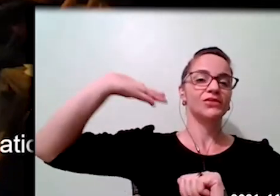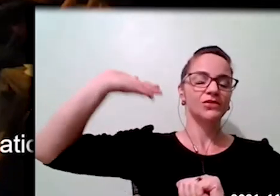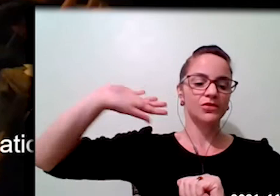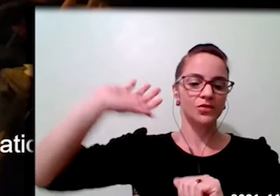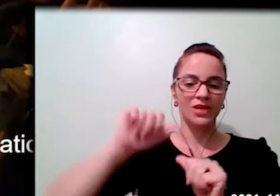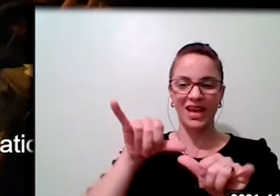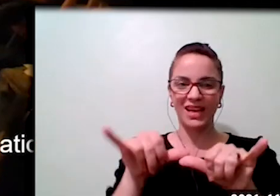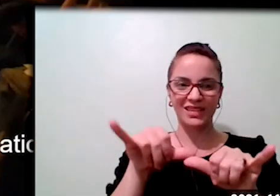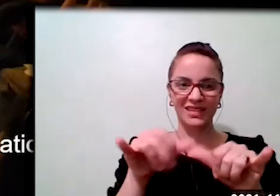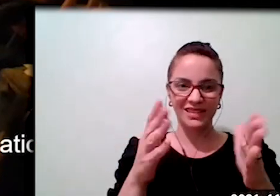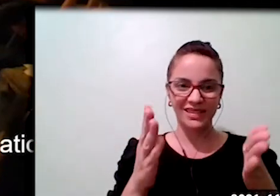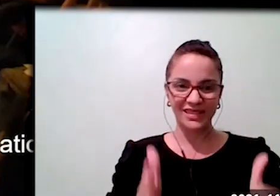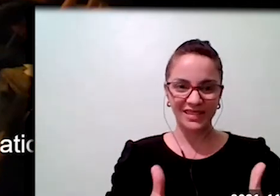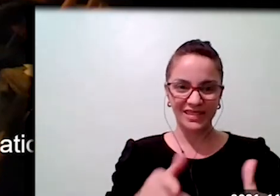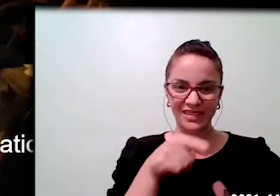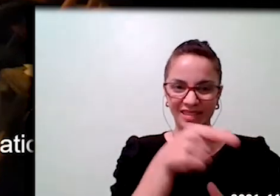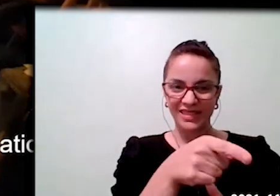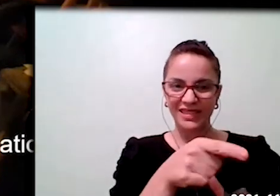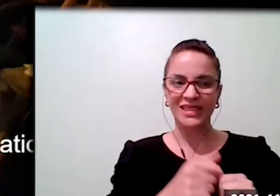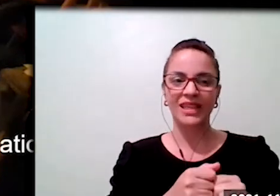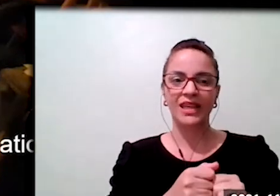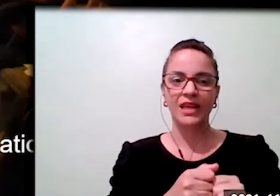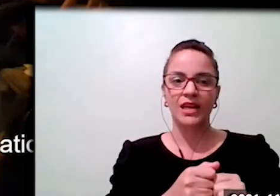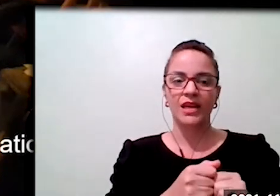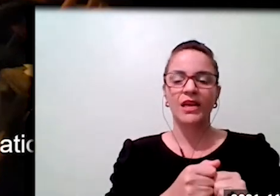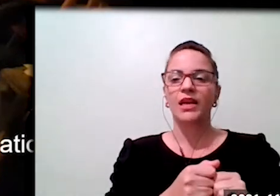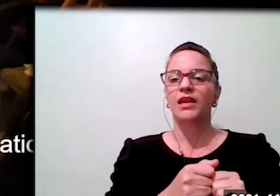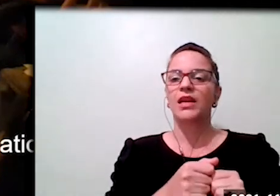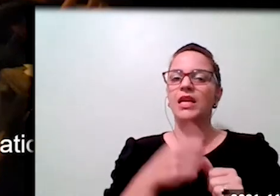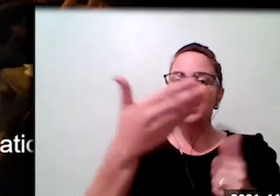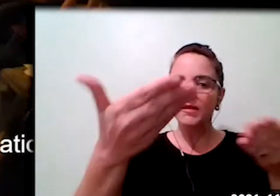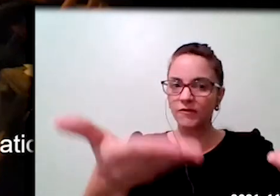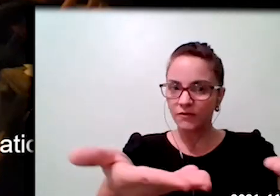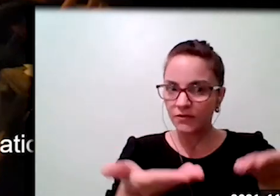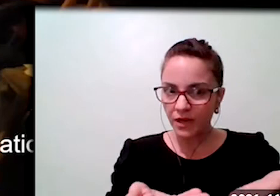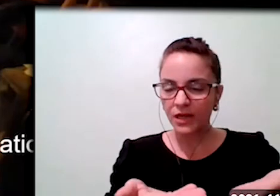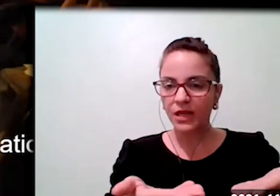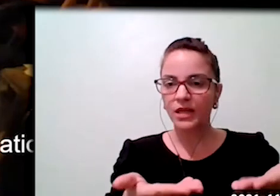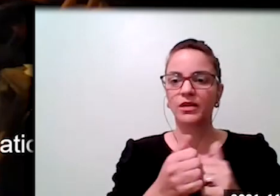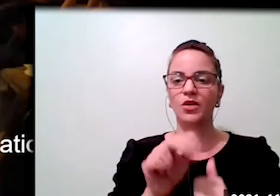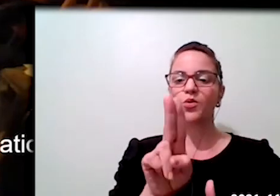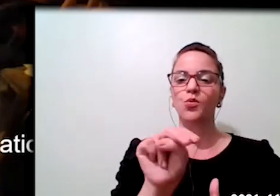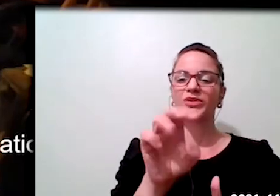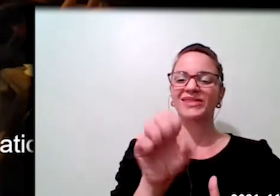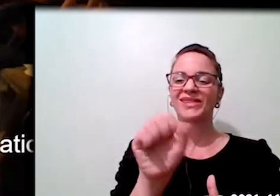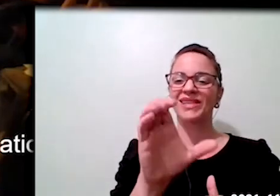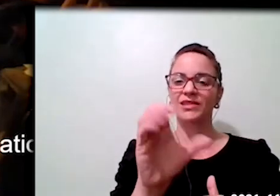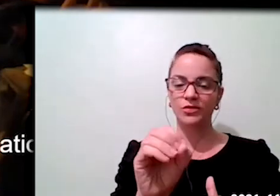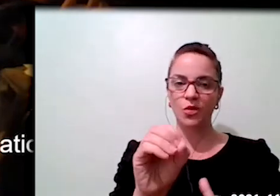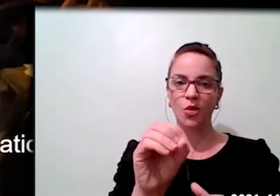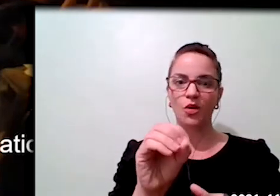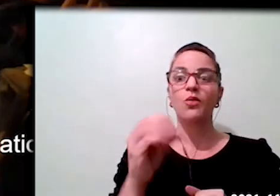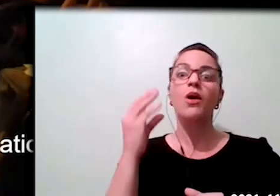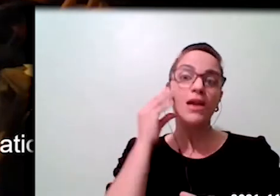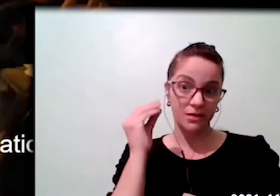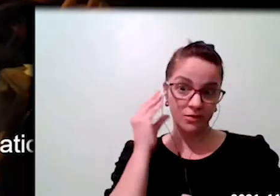Architect Rubio took a very, very innovative step and invited a UNESCO expert. In fact, she was